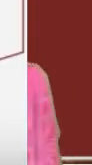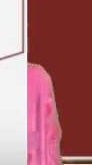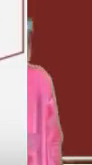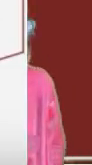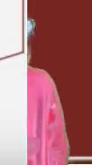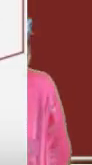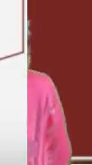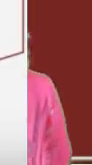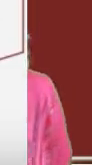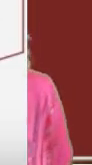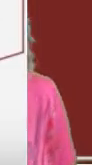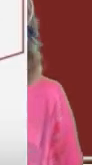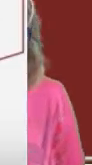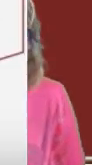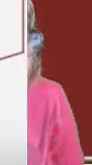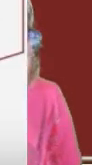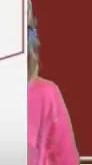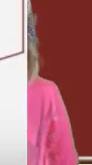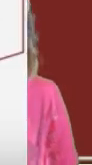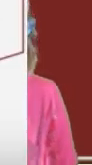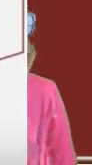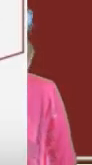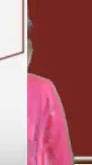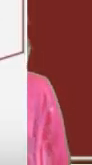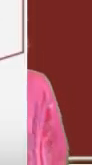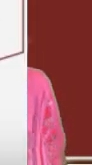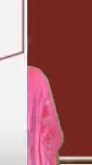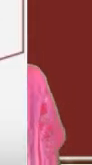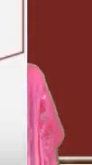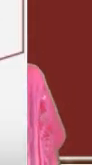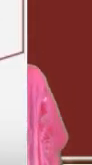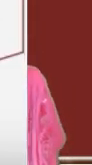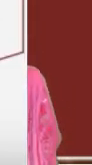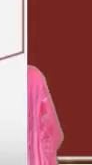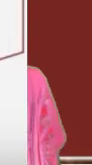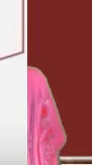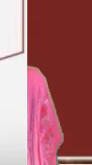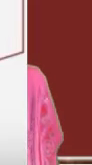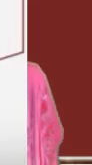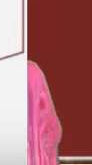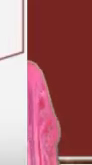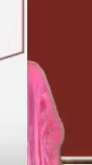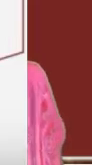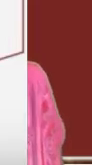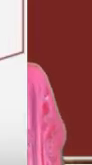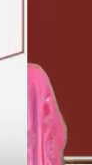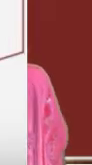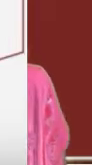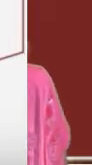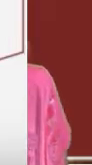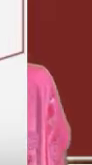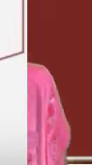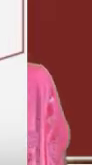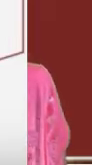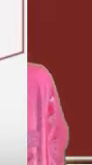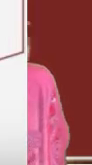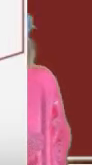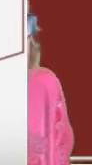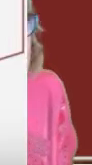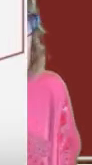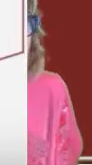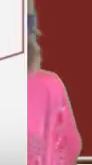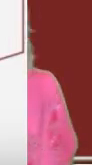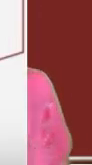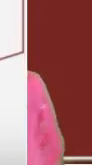all the conferences, we got to fight corruption, we got to fight corruption, that's the main problem. Well, this is a